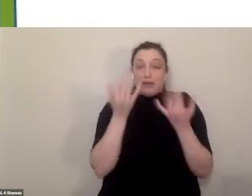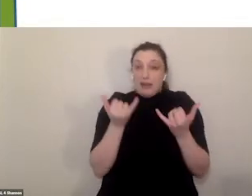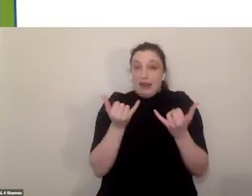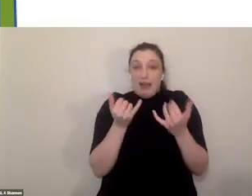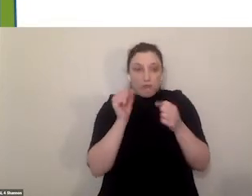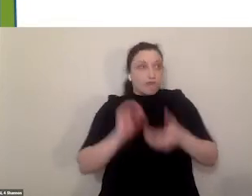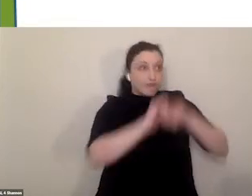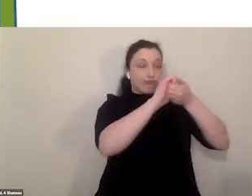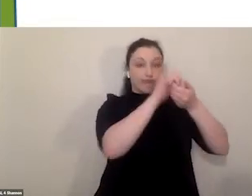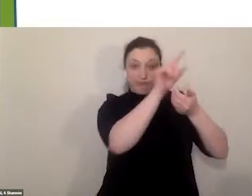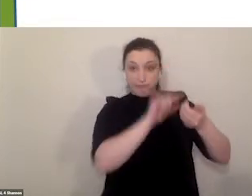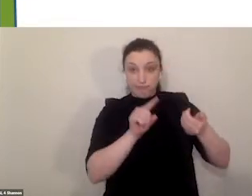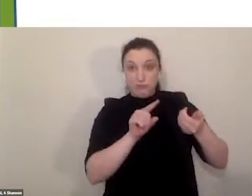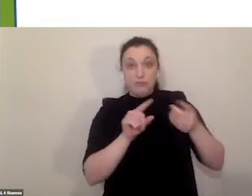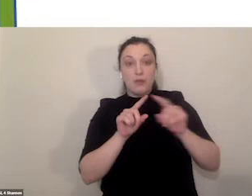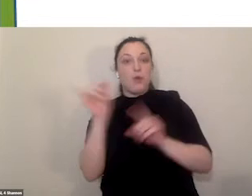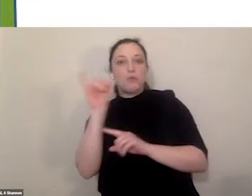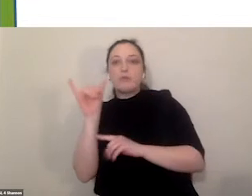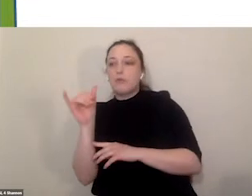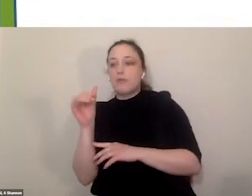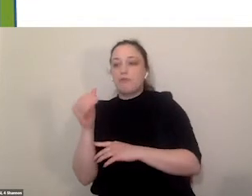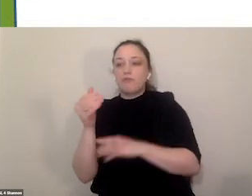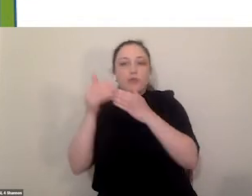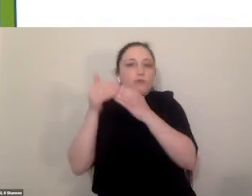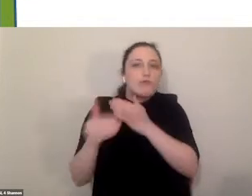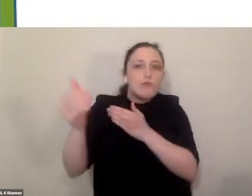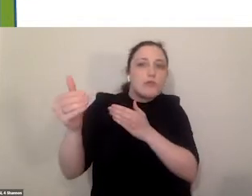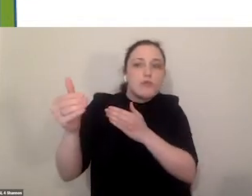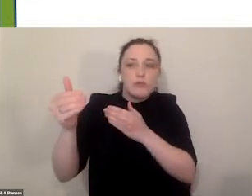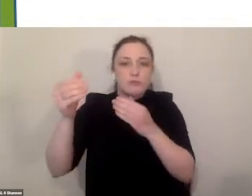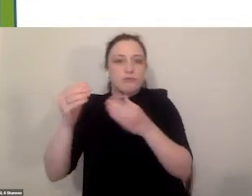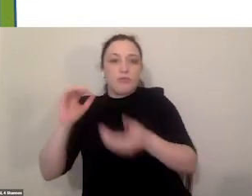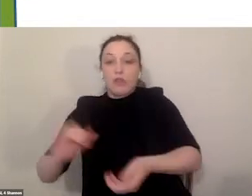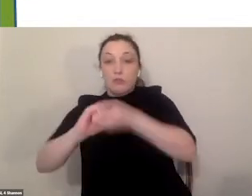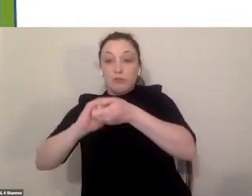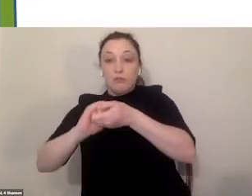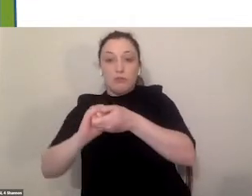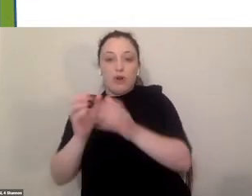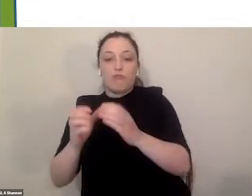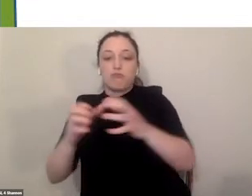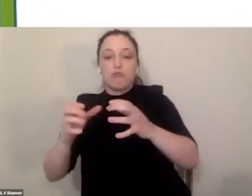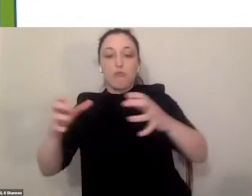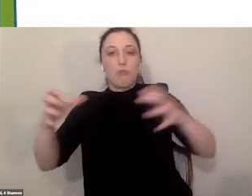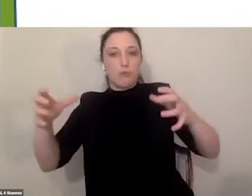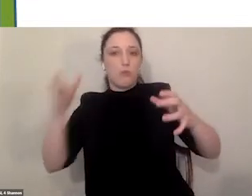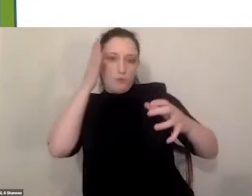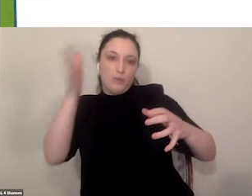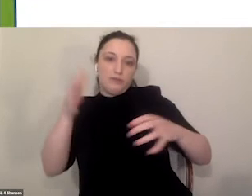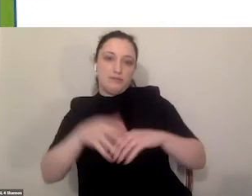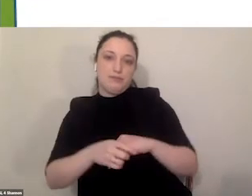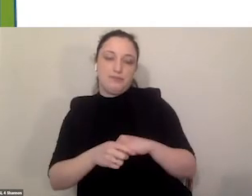we expect that the number of partners will expand over time. But you can see that we've got some